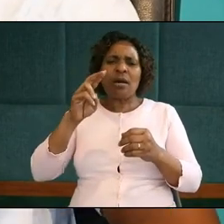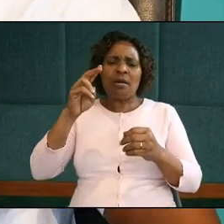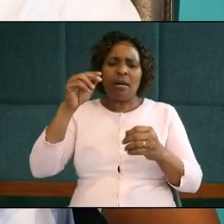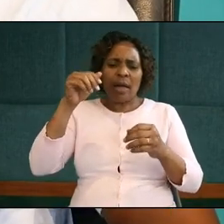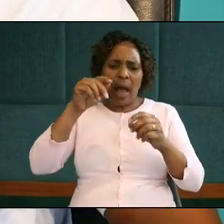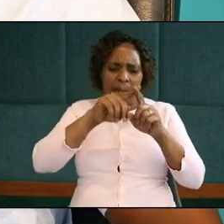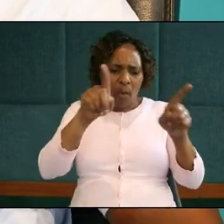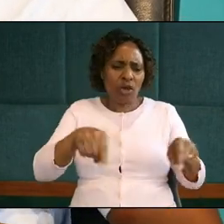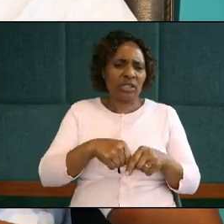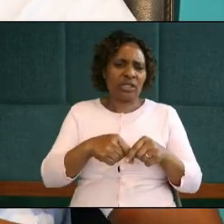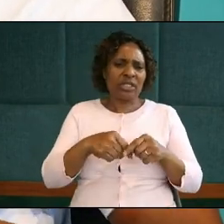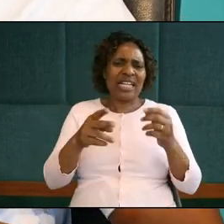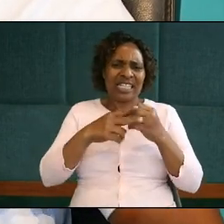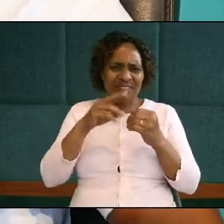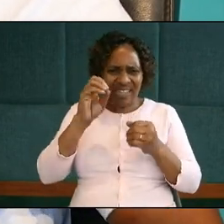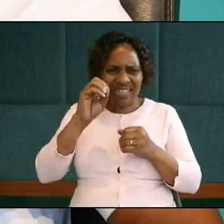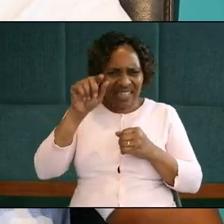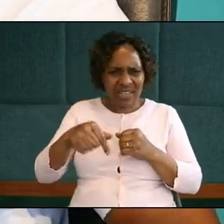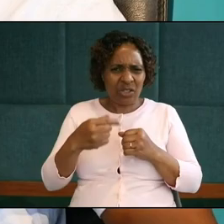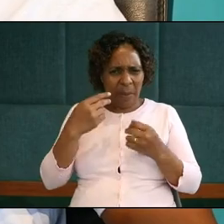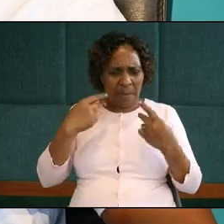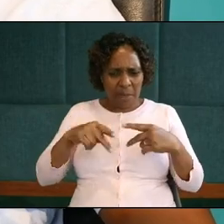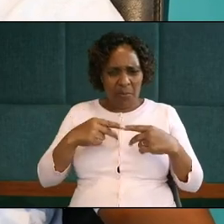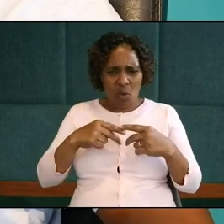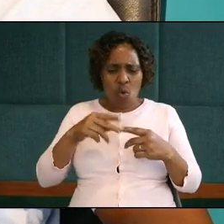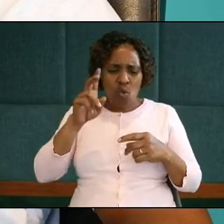into a box. Like, it just seems...